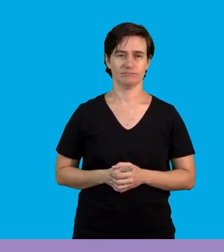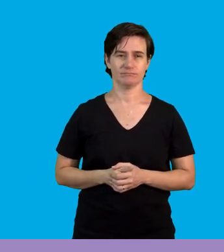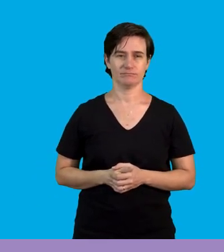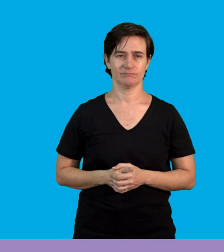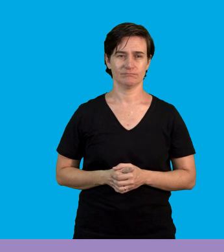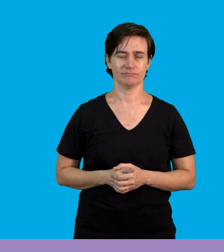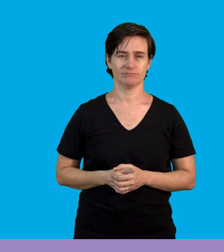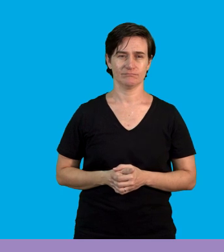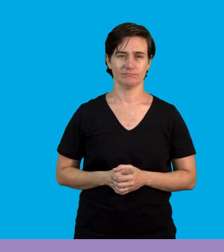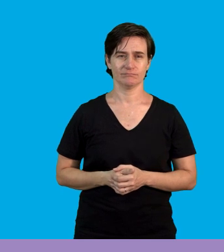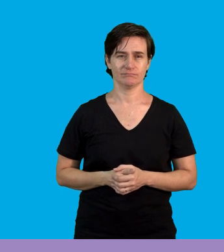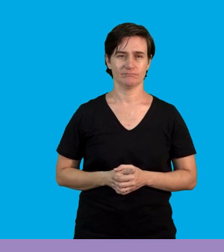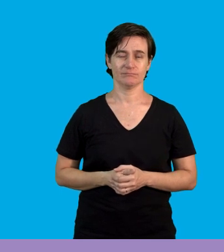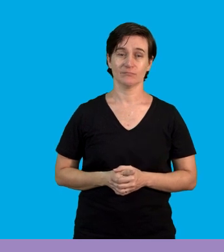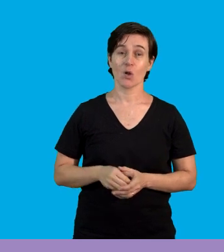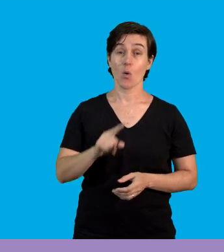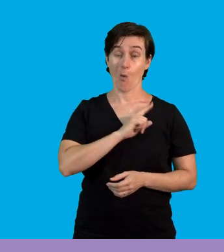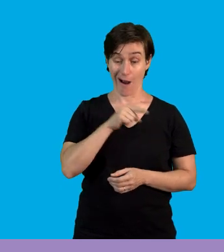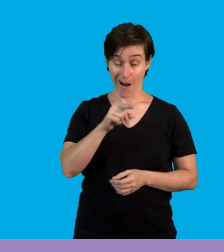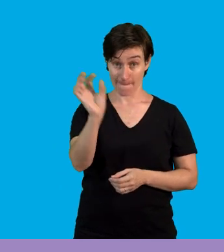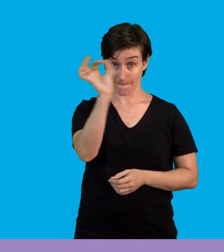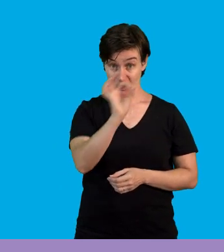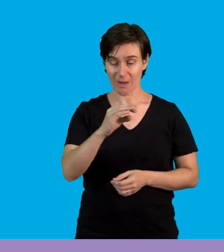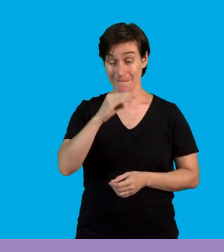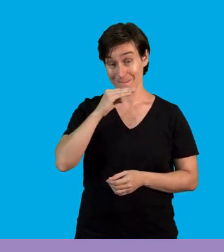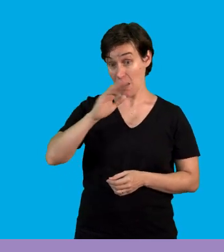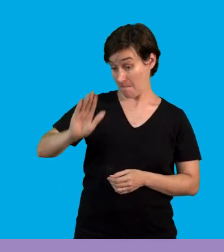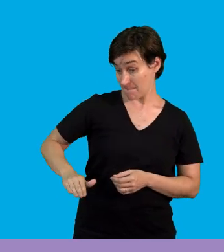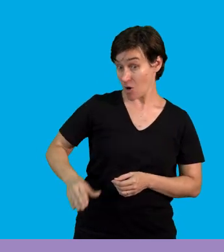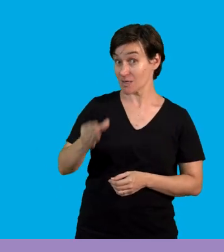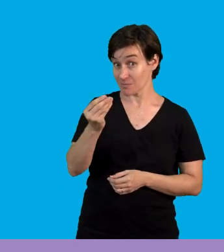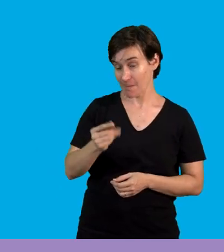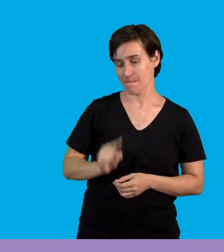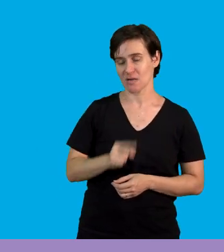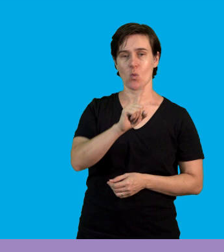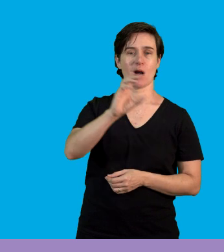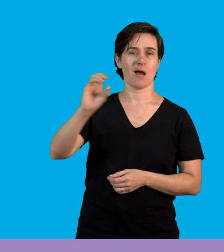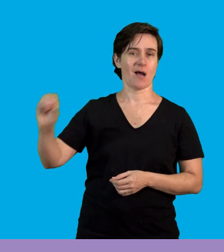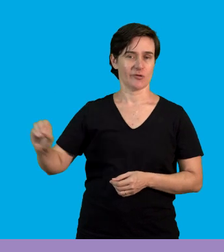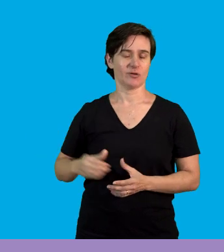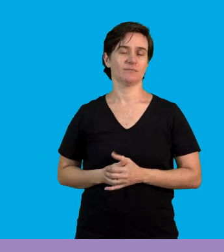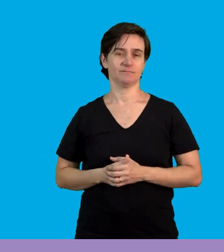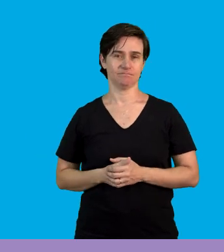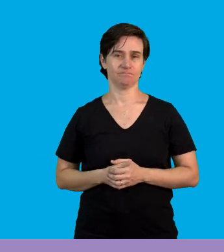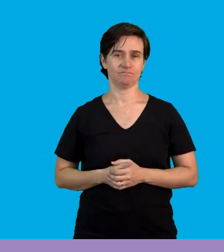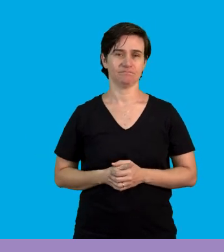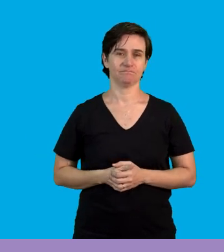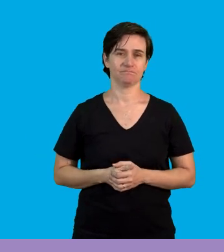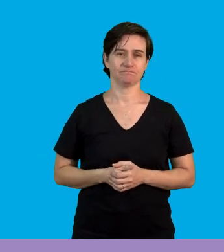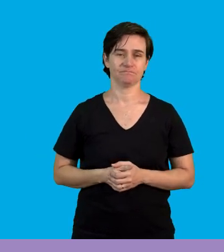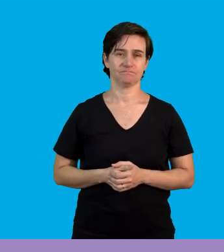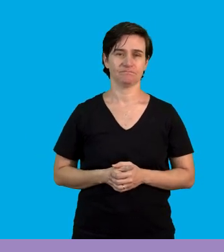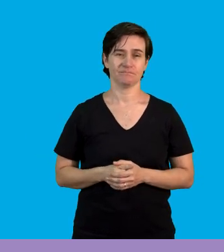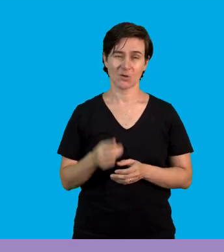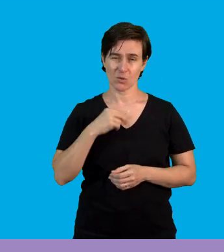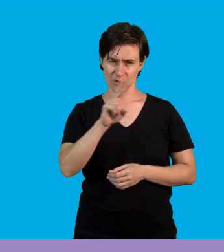All right, it's divided by 100 because of that sign of the percentage. Now that I have that and